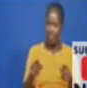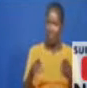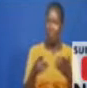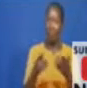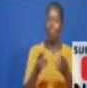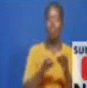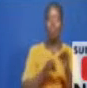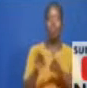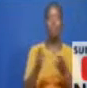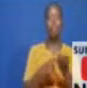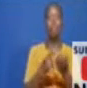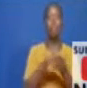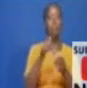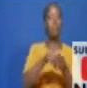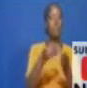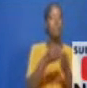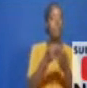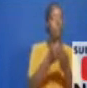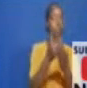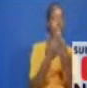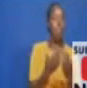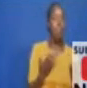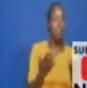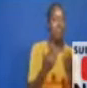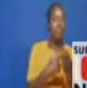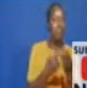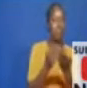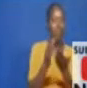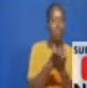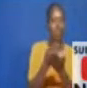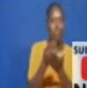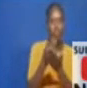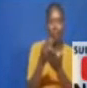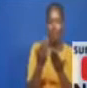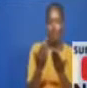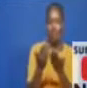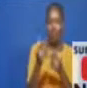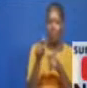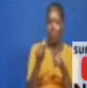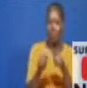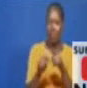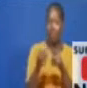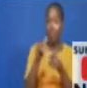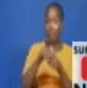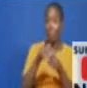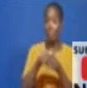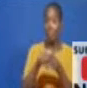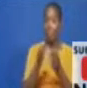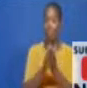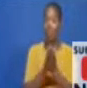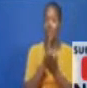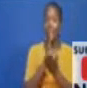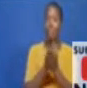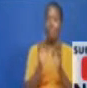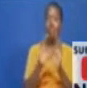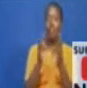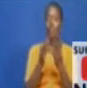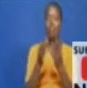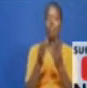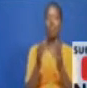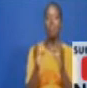acres, investment, financial instrument, what is the shares or dividends? Investment in through family company, 400